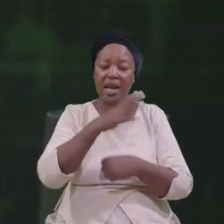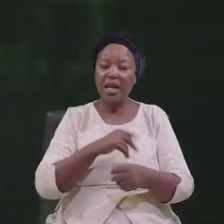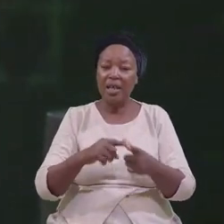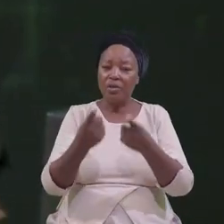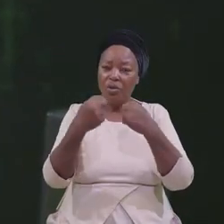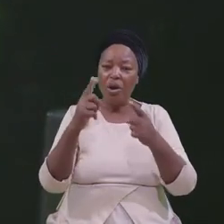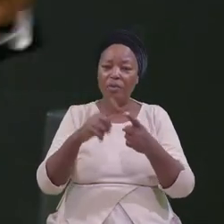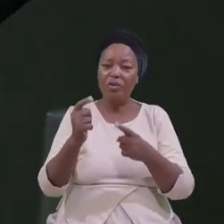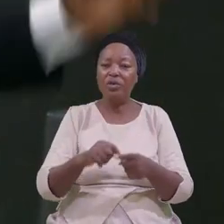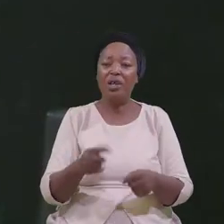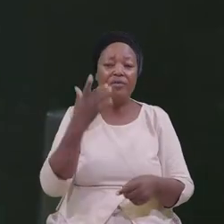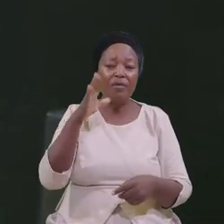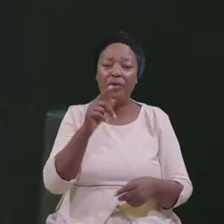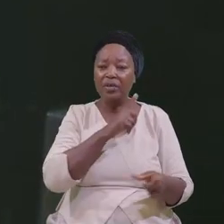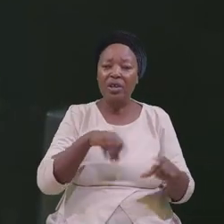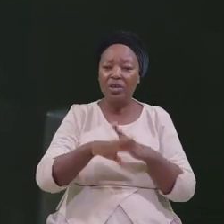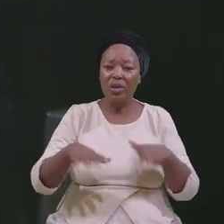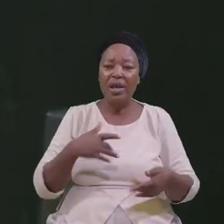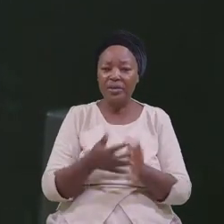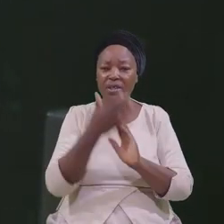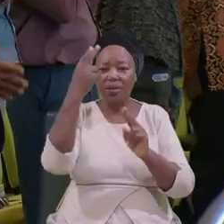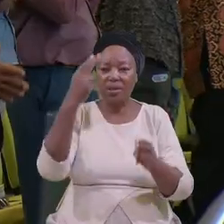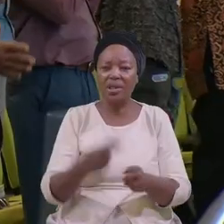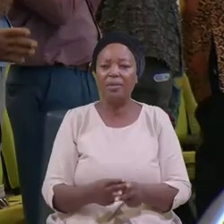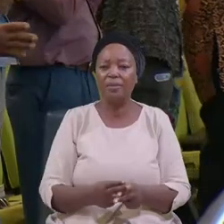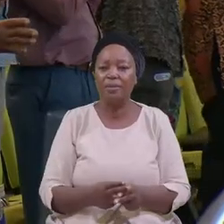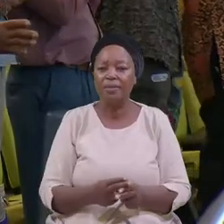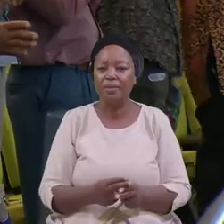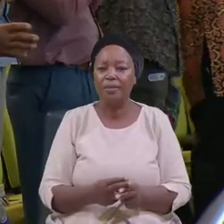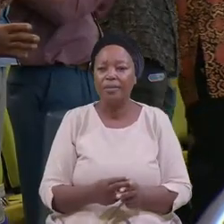the Lord in your life in Jesus' name.